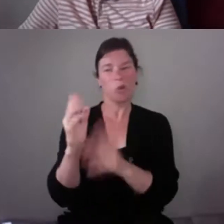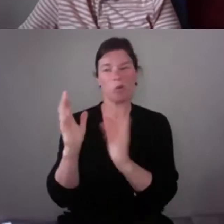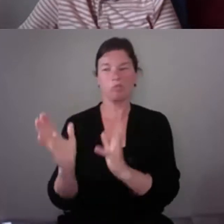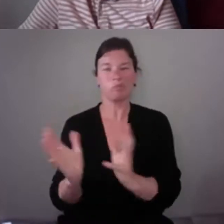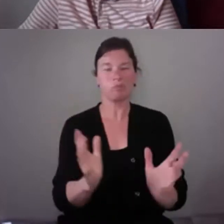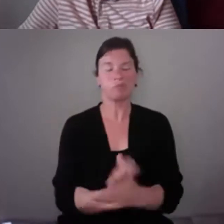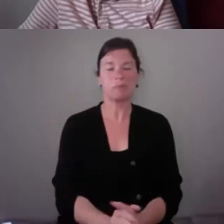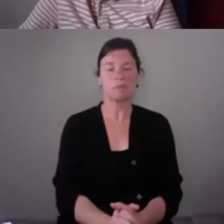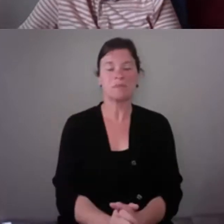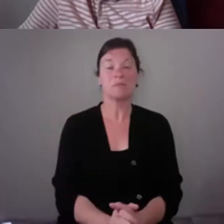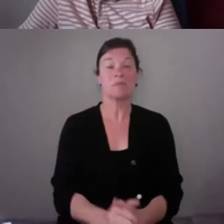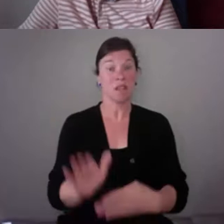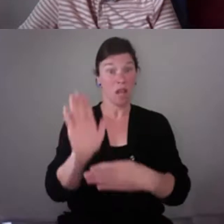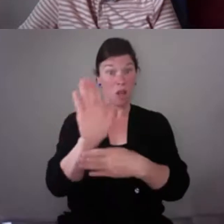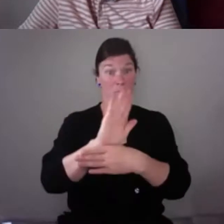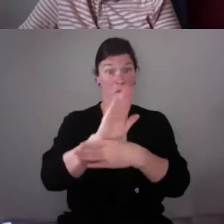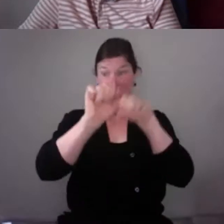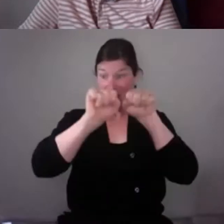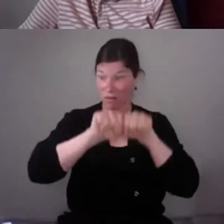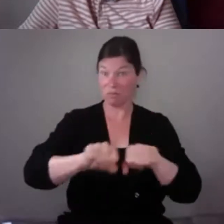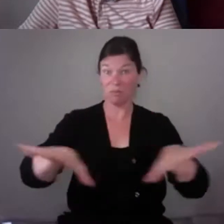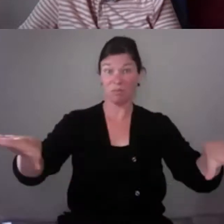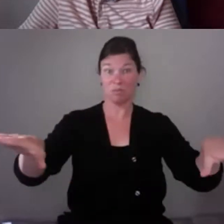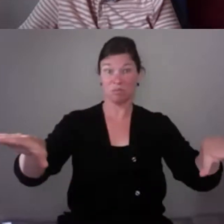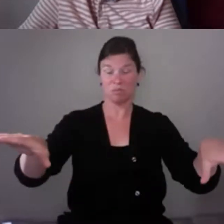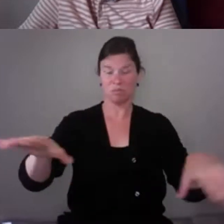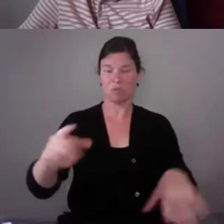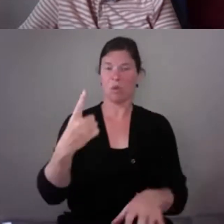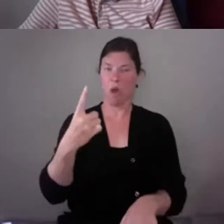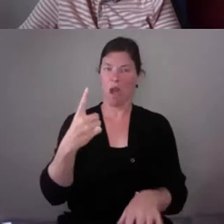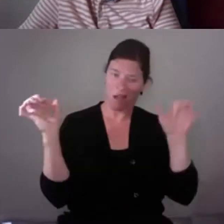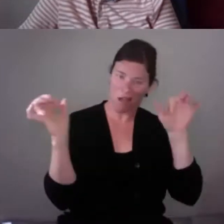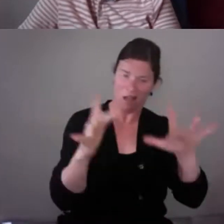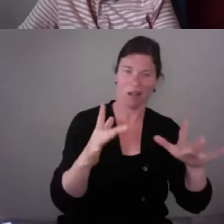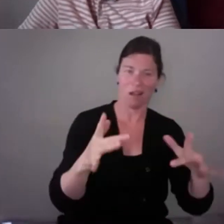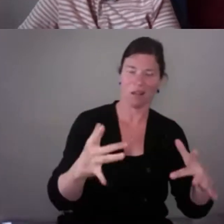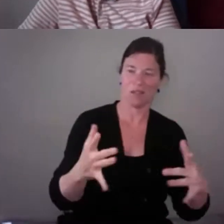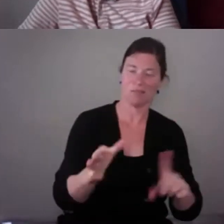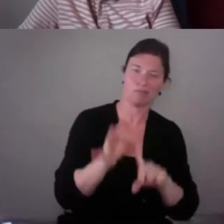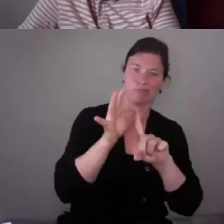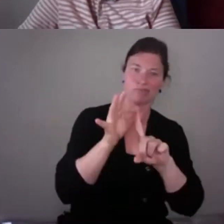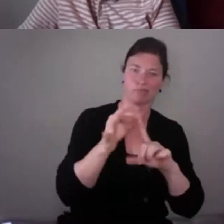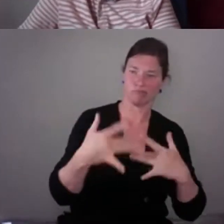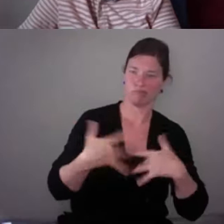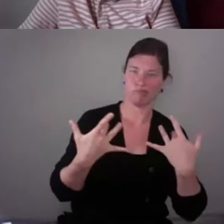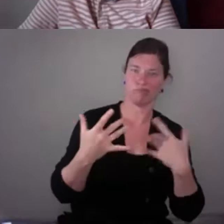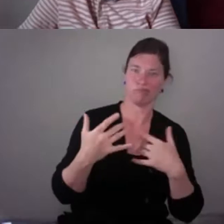when the movie came out, we had a big showing, and they